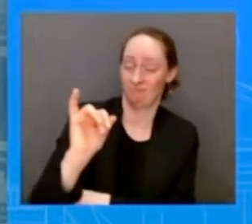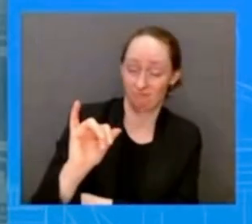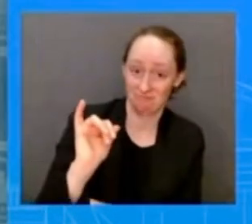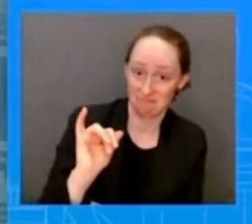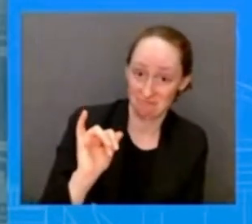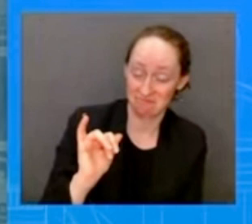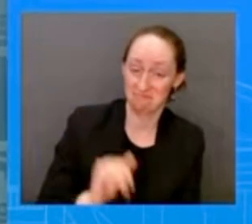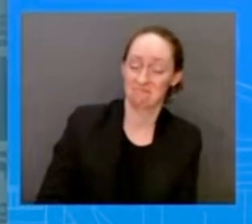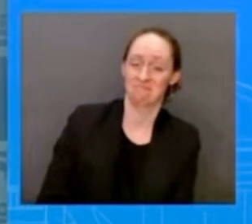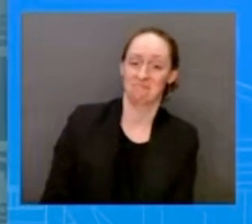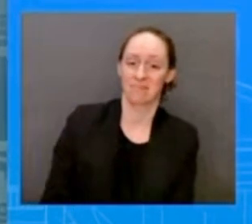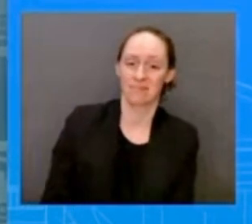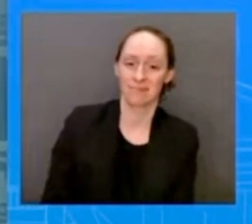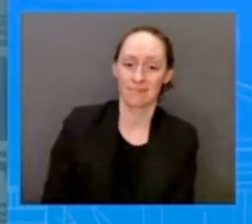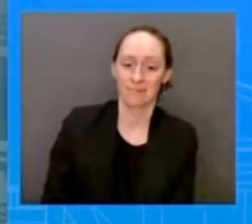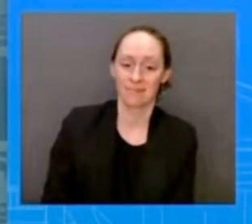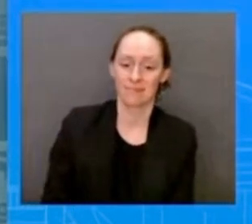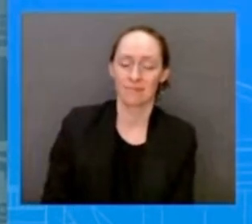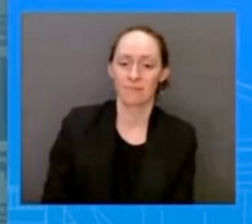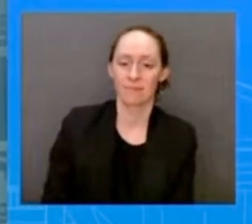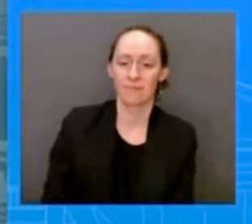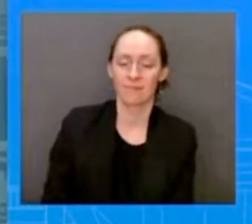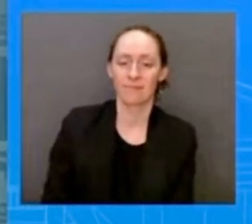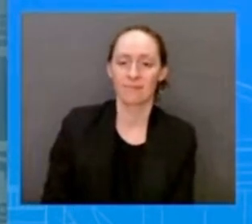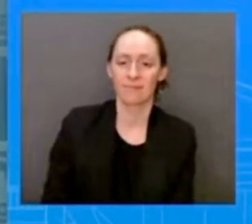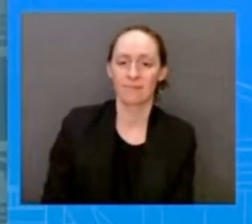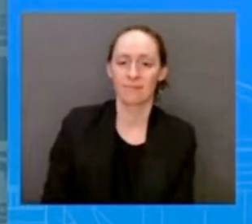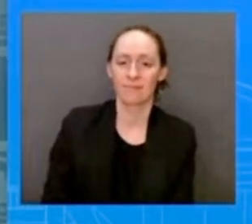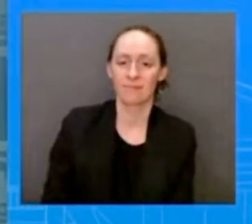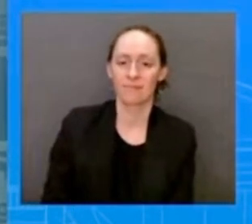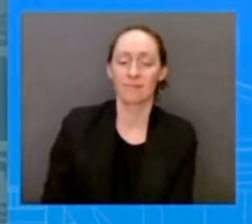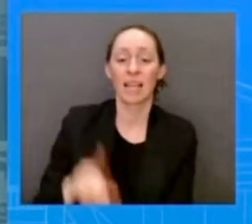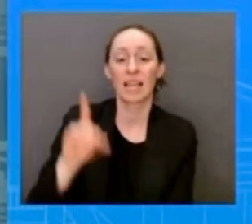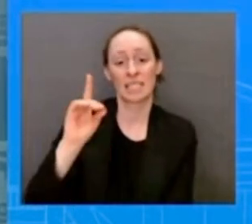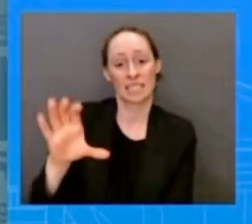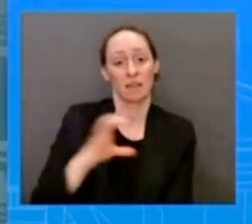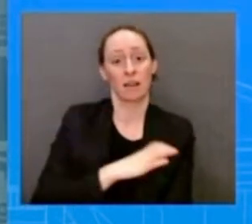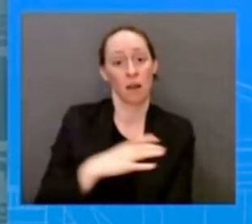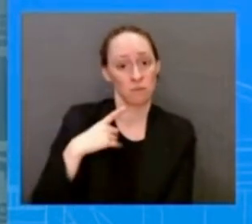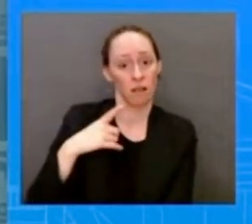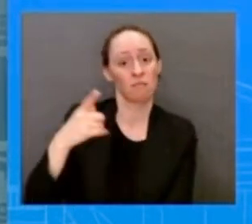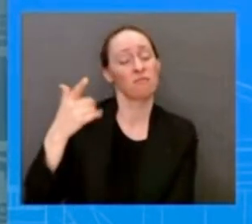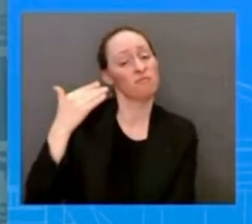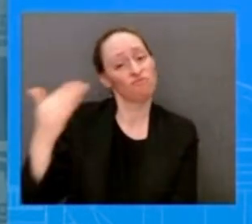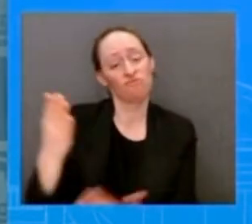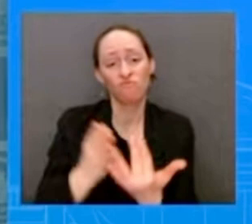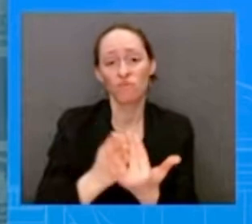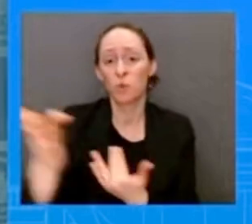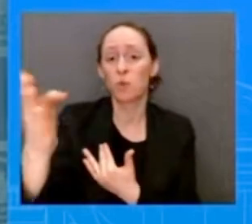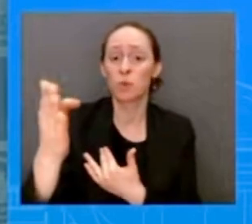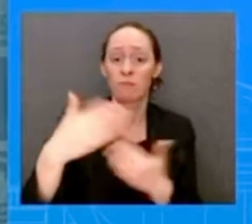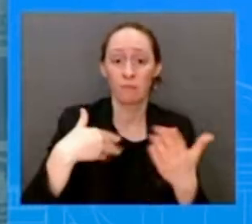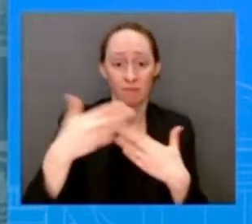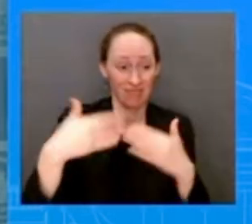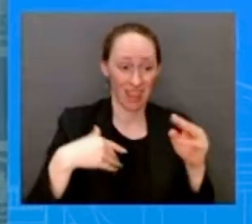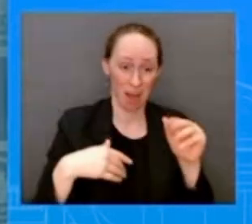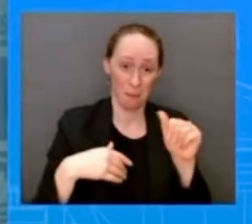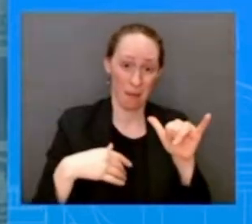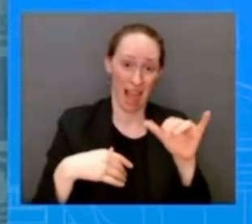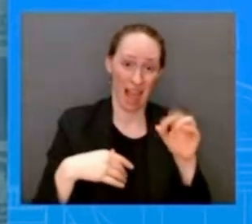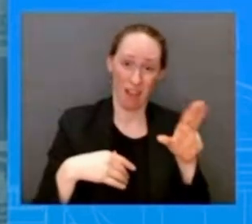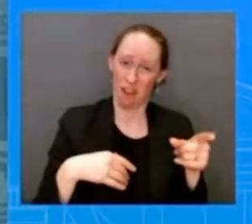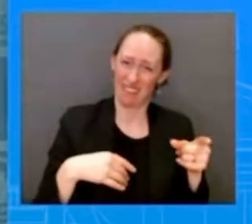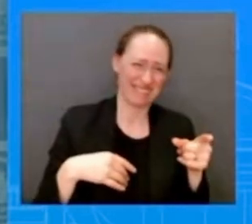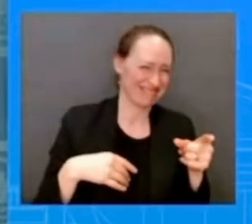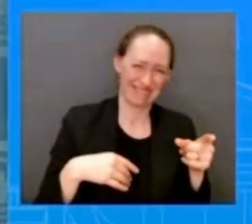changes forward over the mayor's objections. And so this is just a uniquely different situation that the president has been